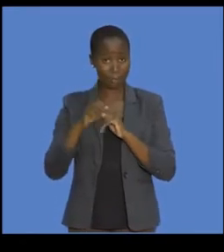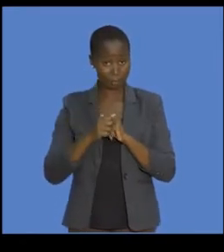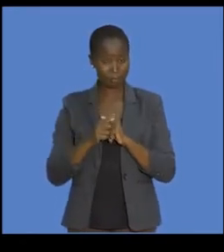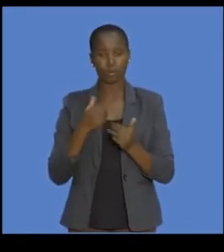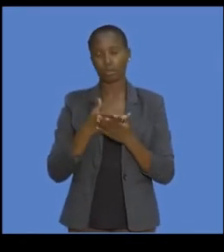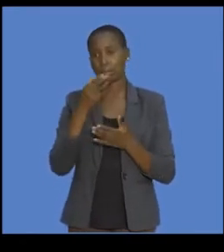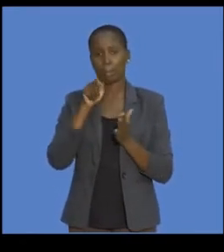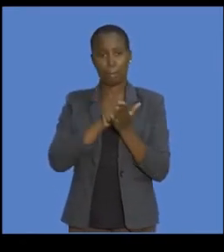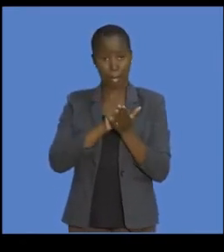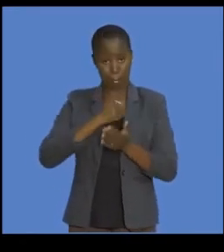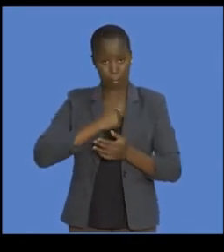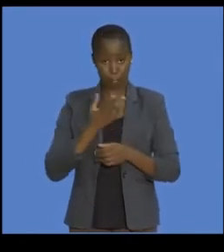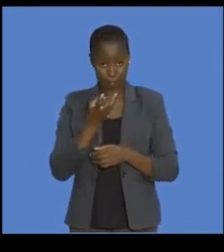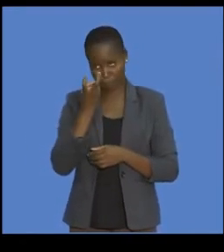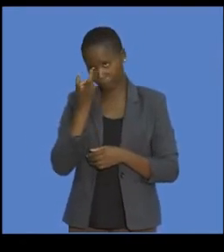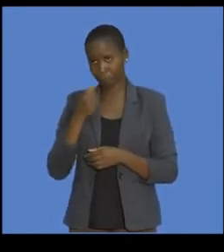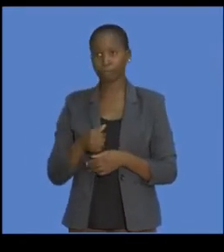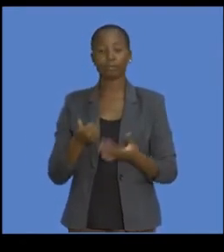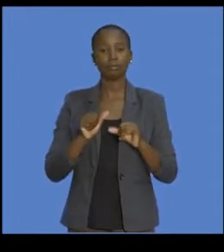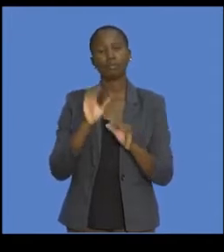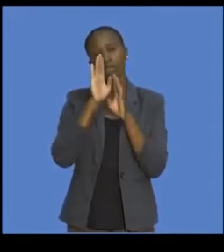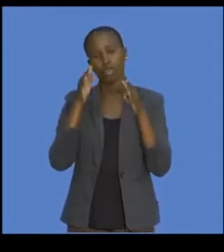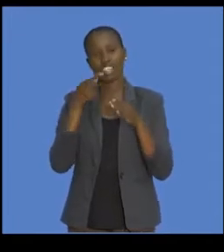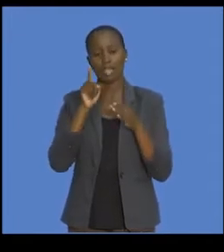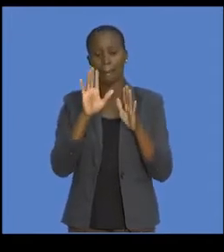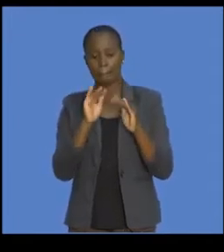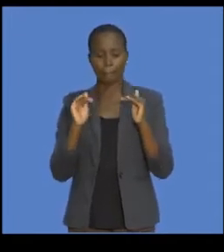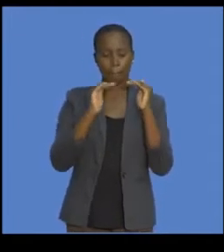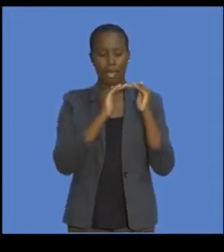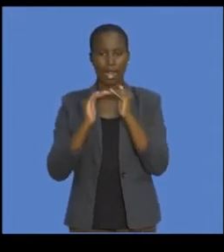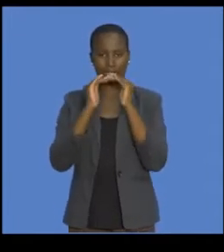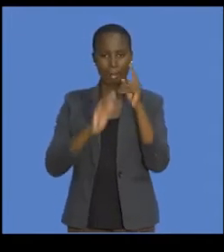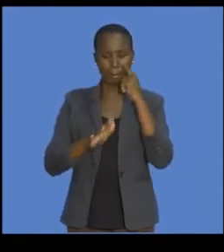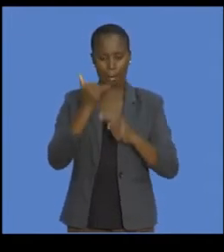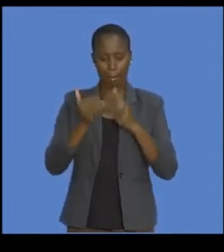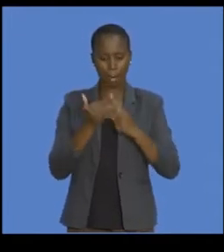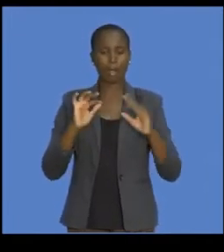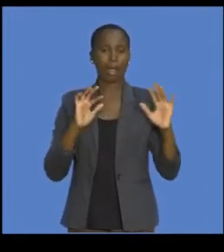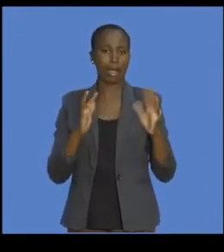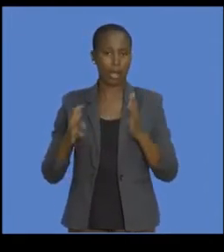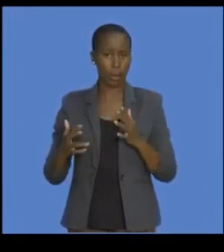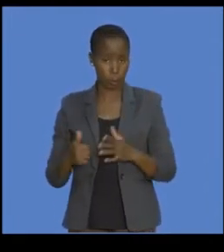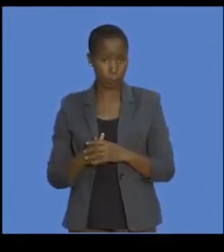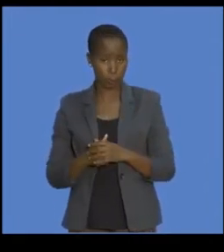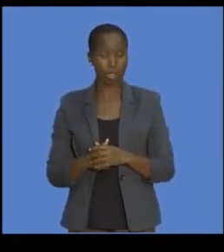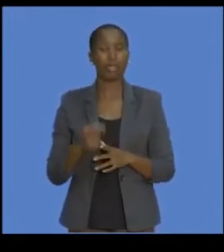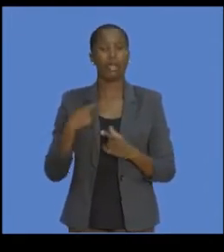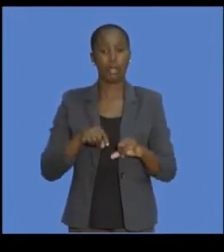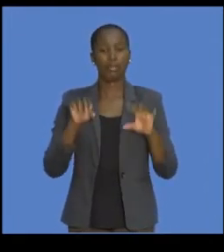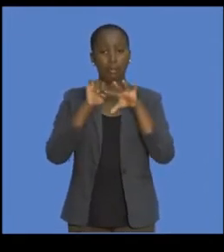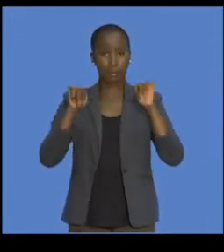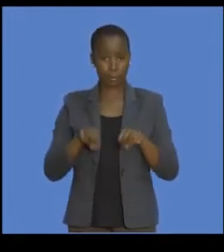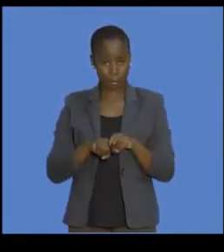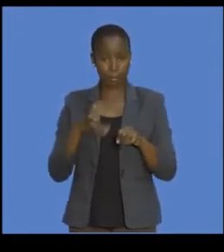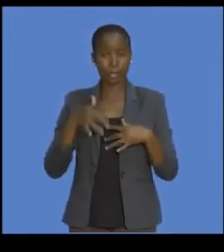pen. We're going to look at how this balance is achieved. Let me just, so we're going to look at the systems that bring about